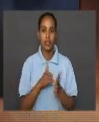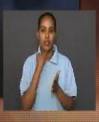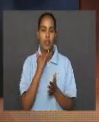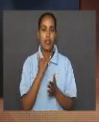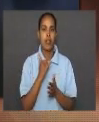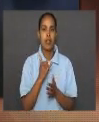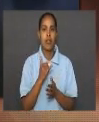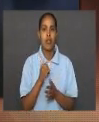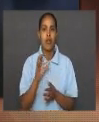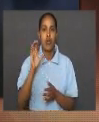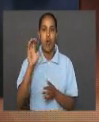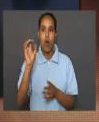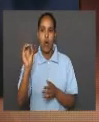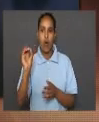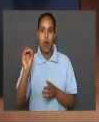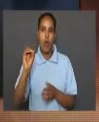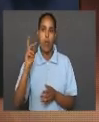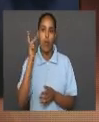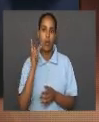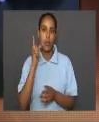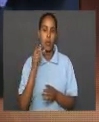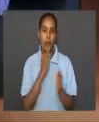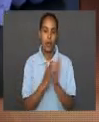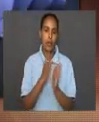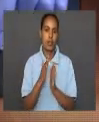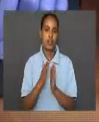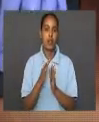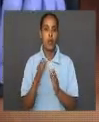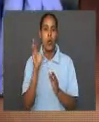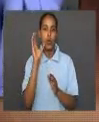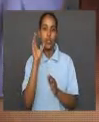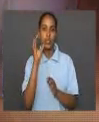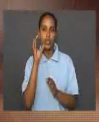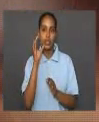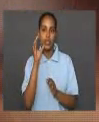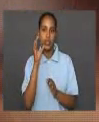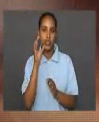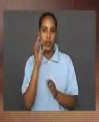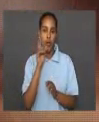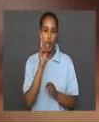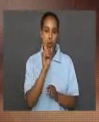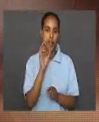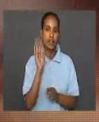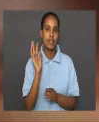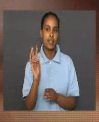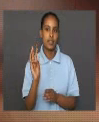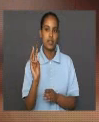a copolymer and is prepared through the condensation of